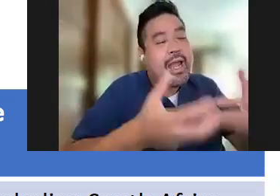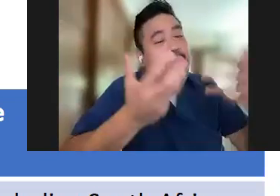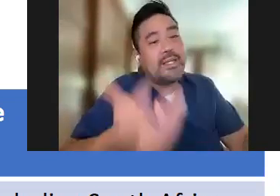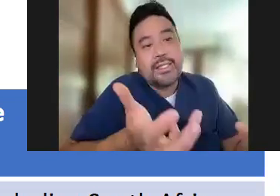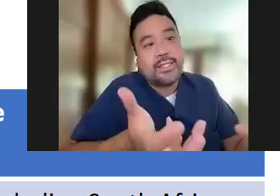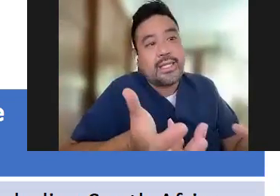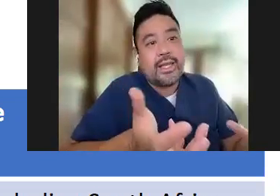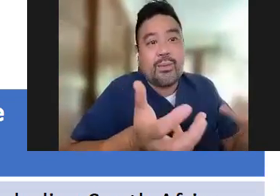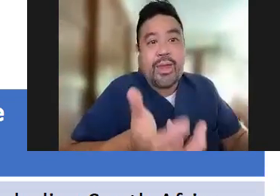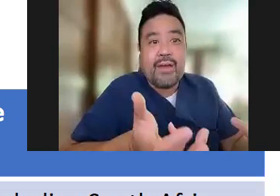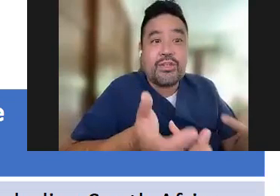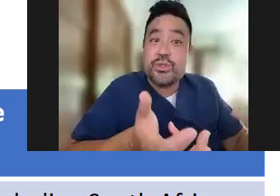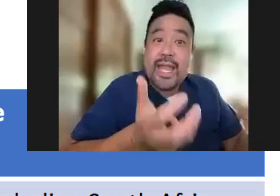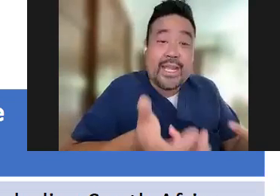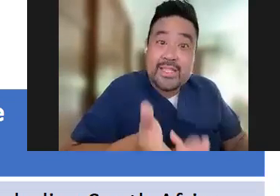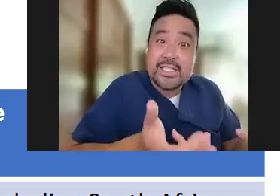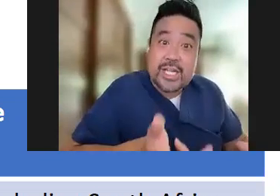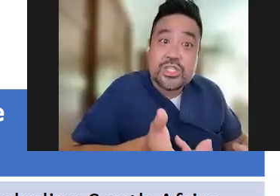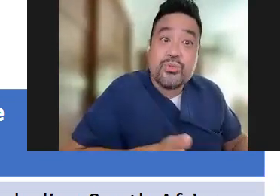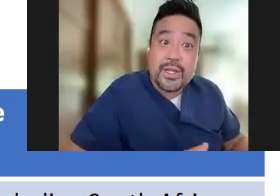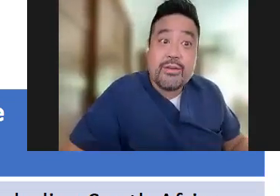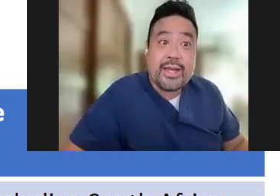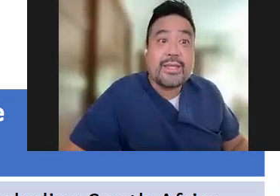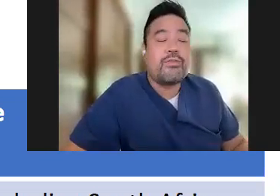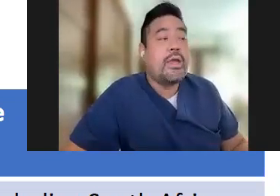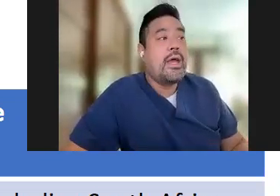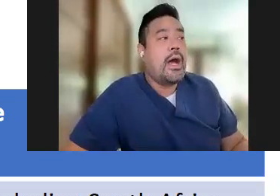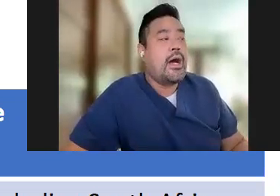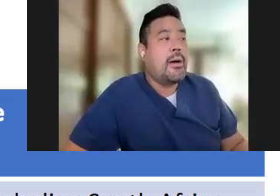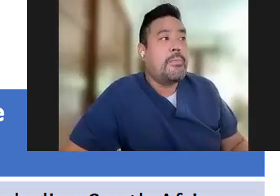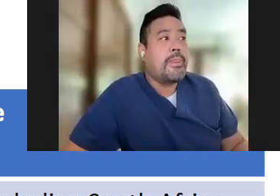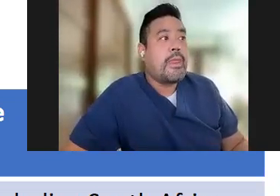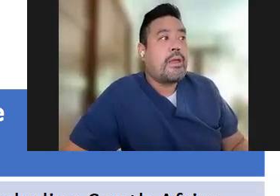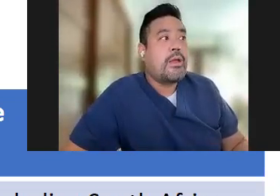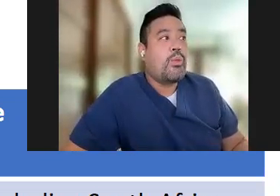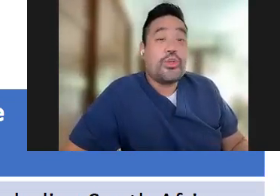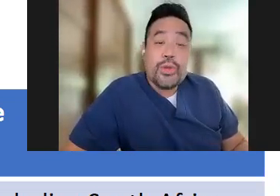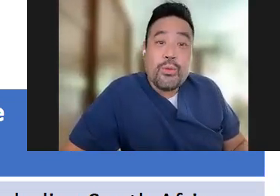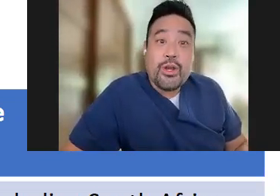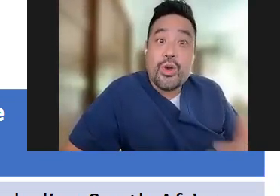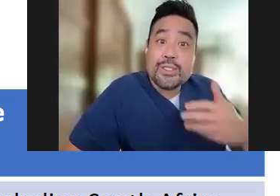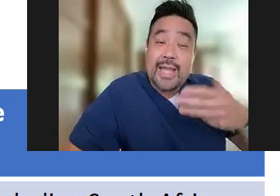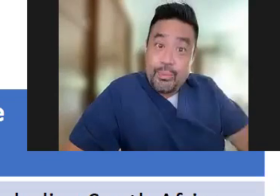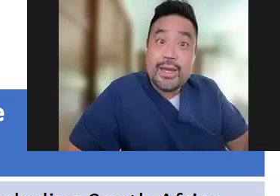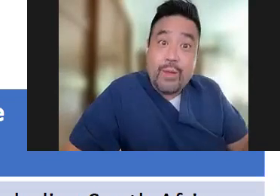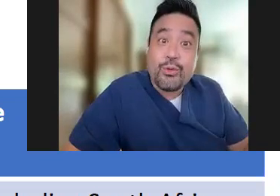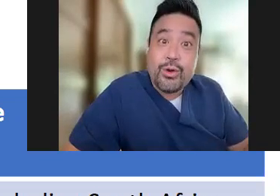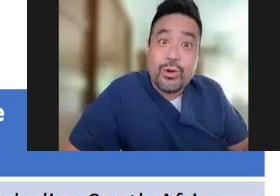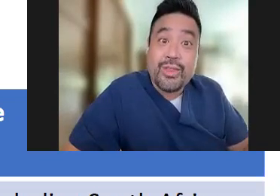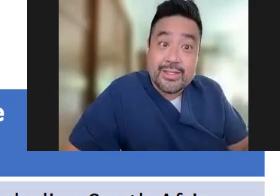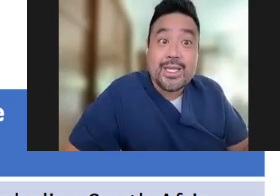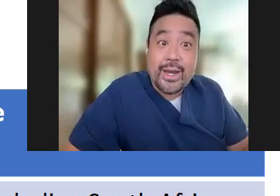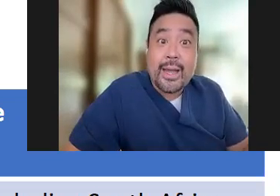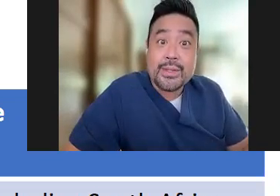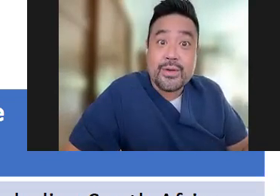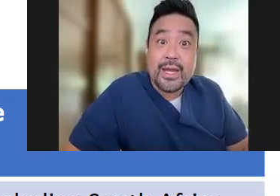somewhere, and this is the data that we have that shows, hey, this is actually really effective. What you really want to know is now put it out in the real